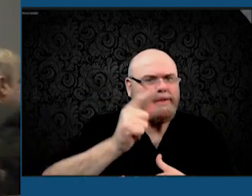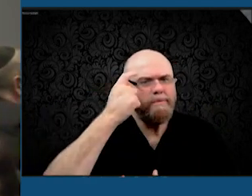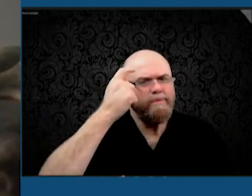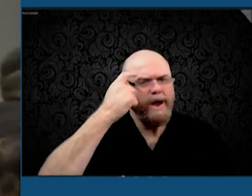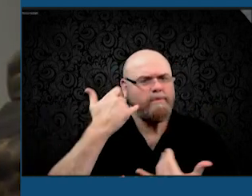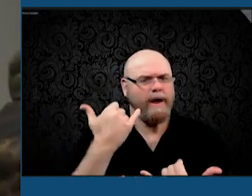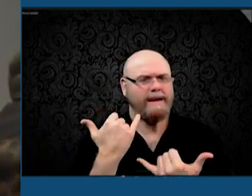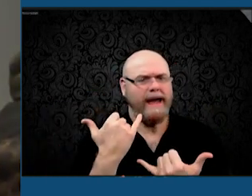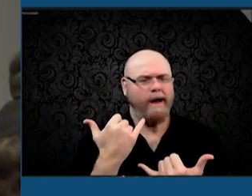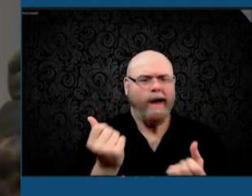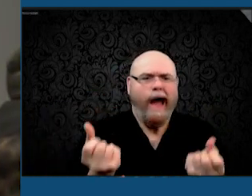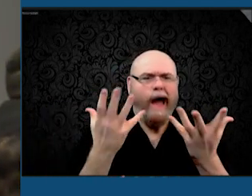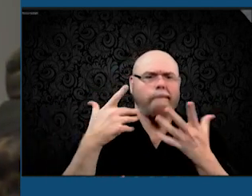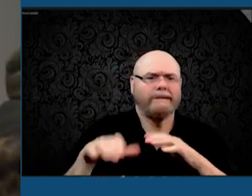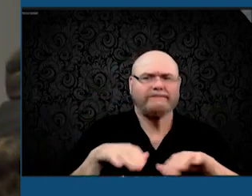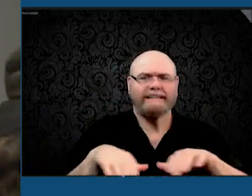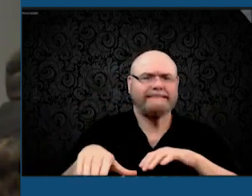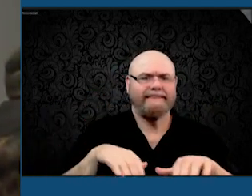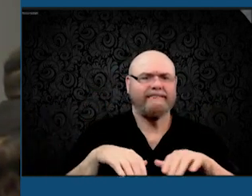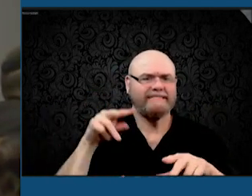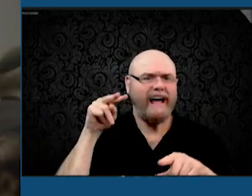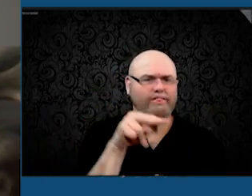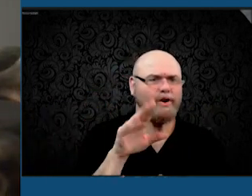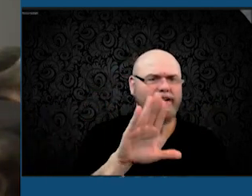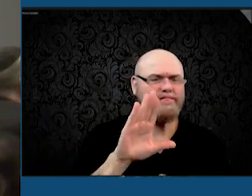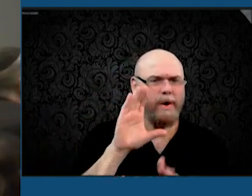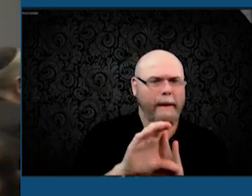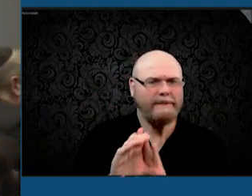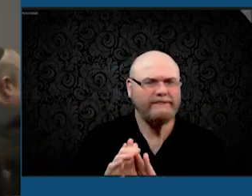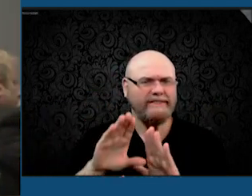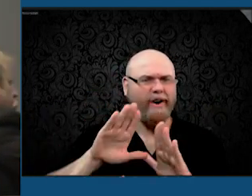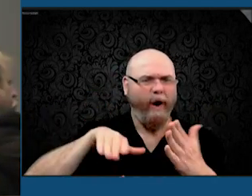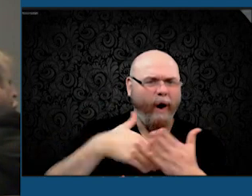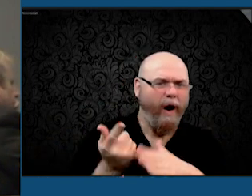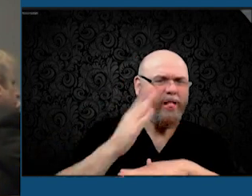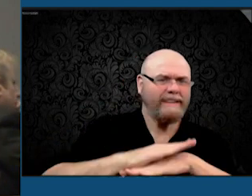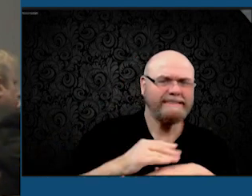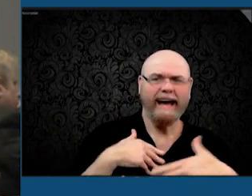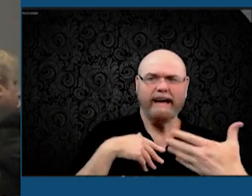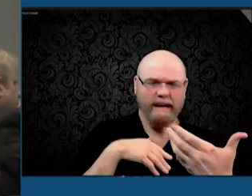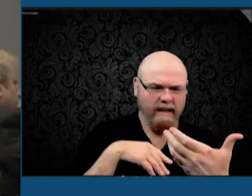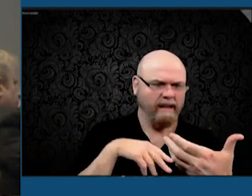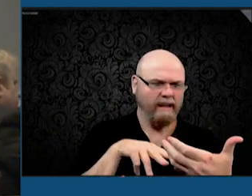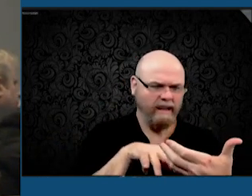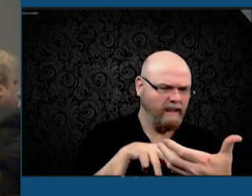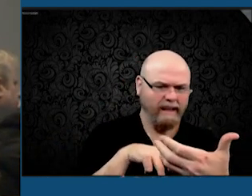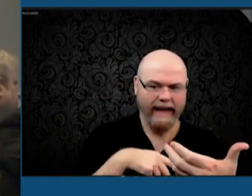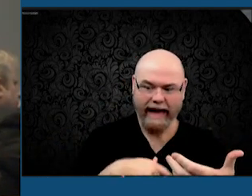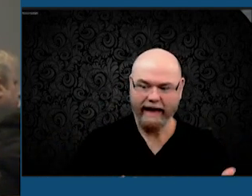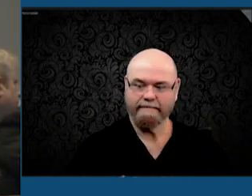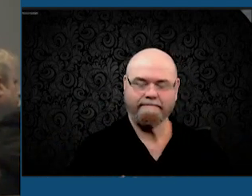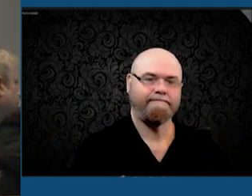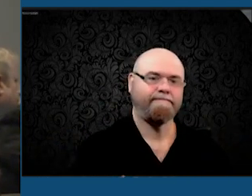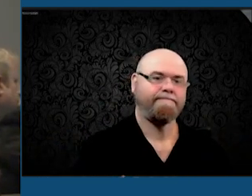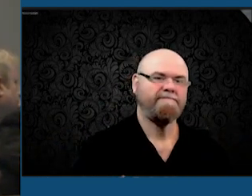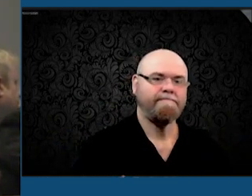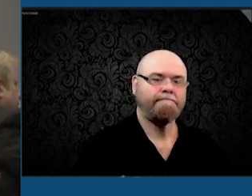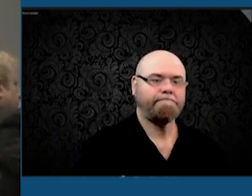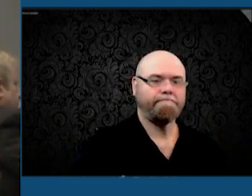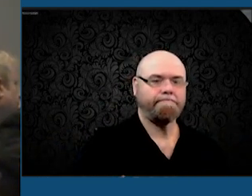is just like looking at different images all day long. And then we ask people to focus, to be